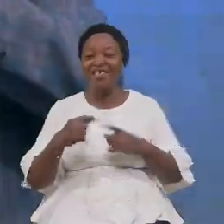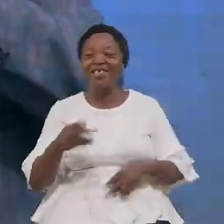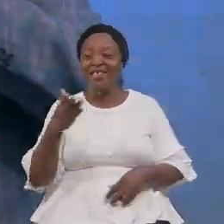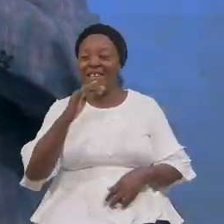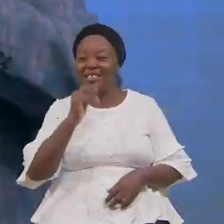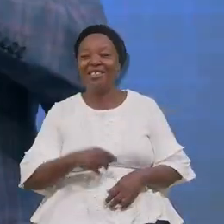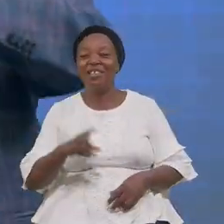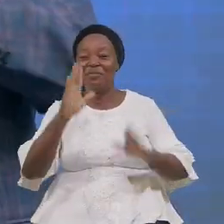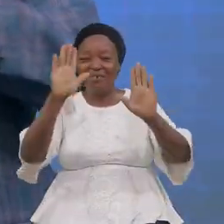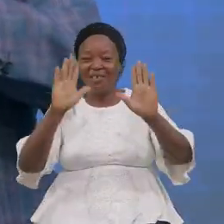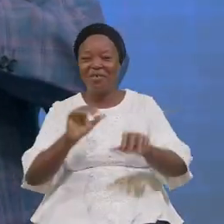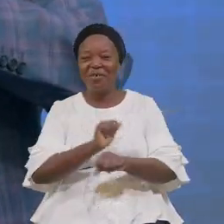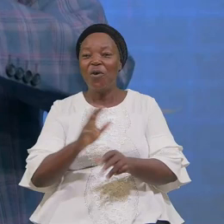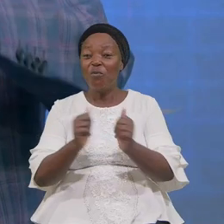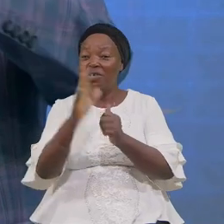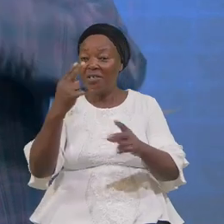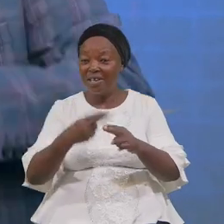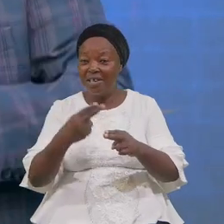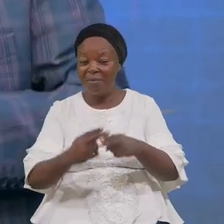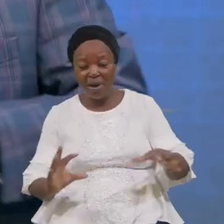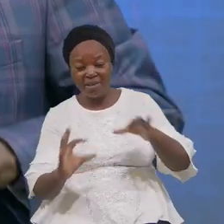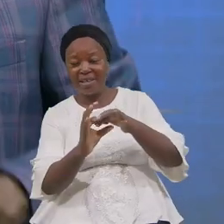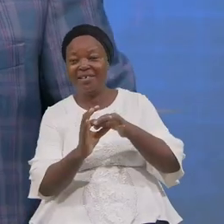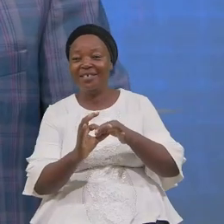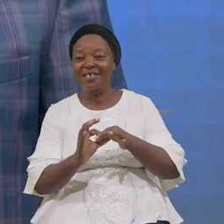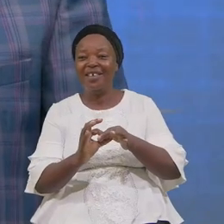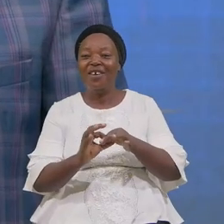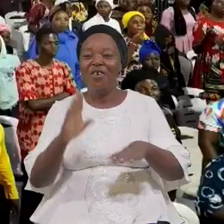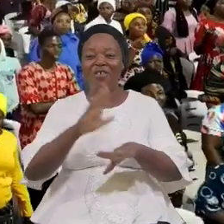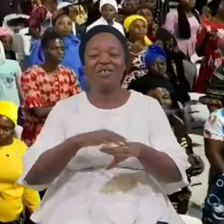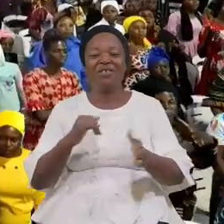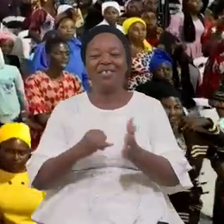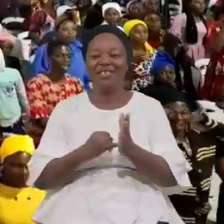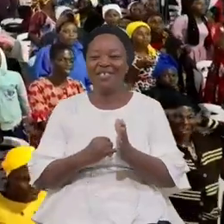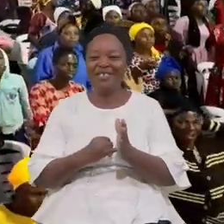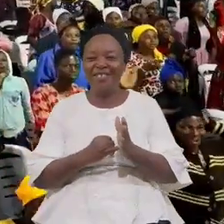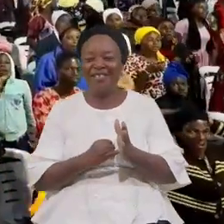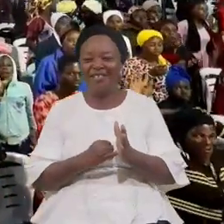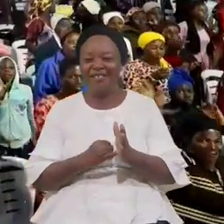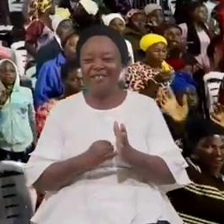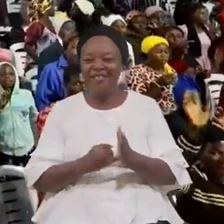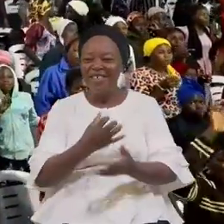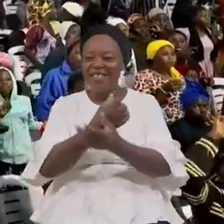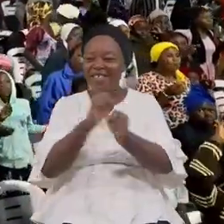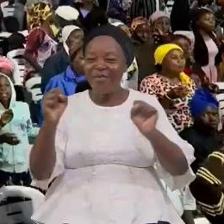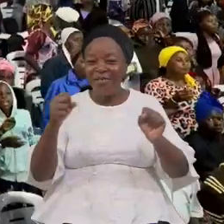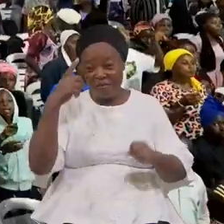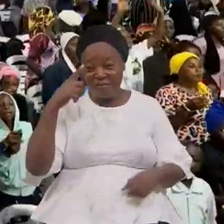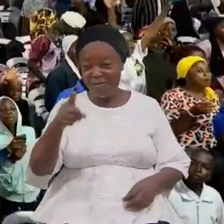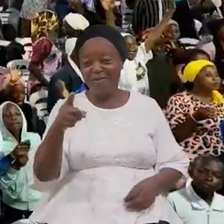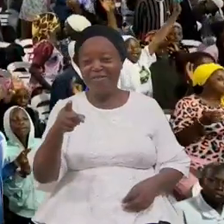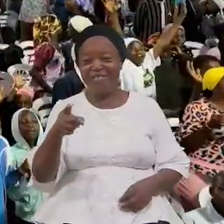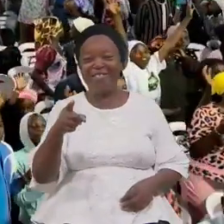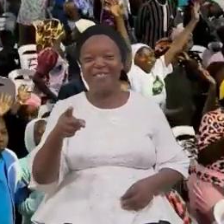miracle with your name attached unto it. Yeah. Salvation for you.